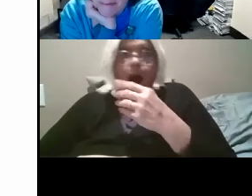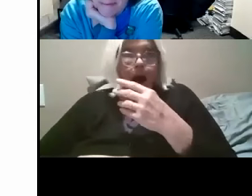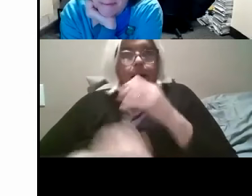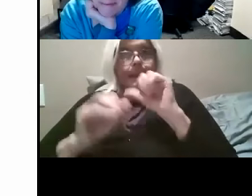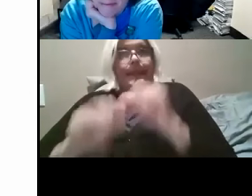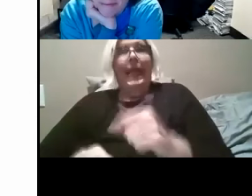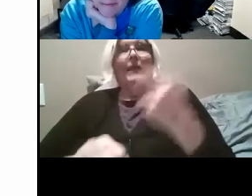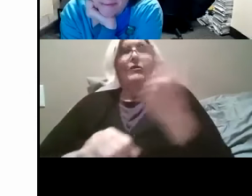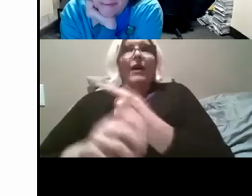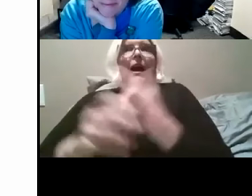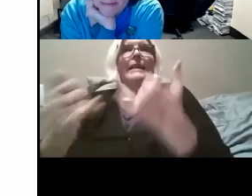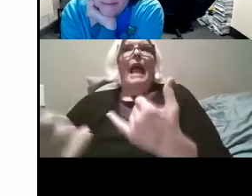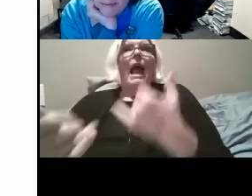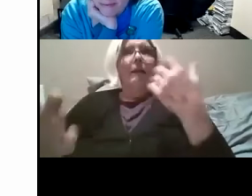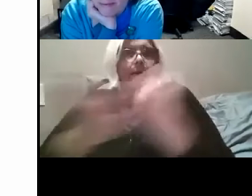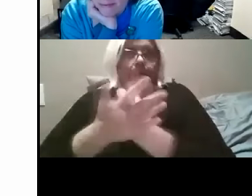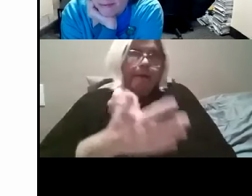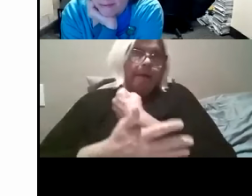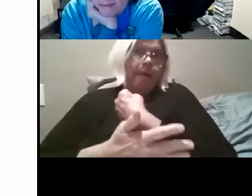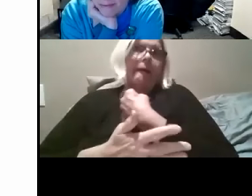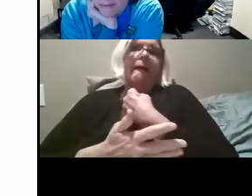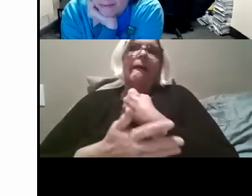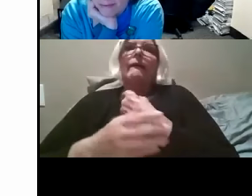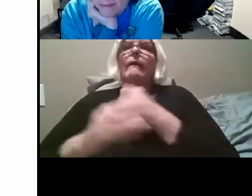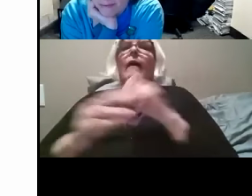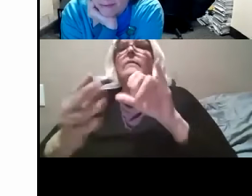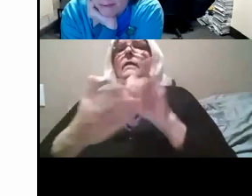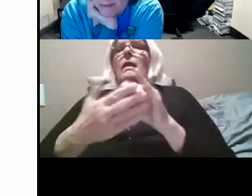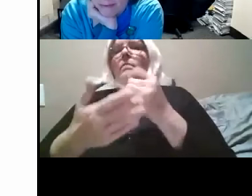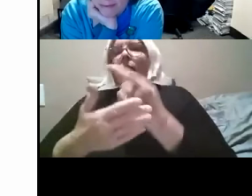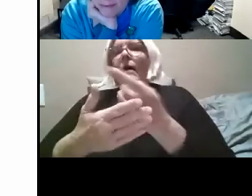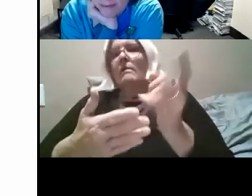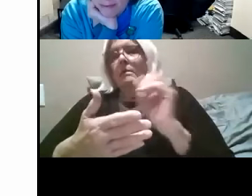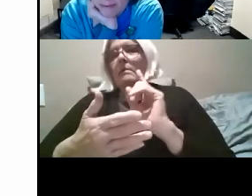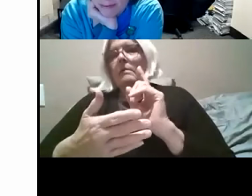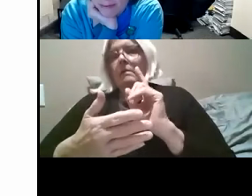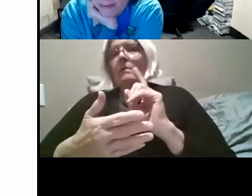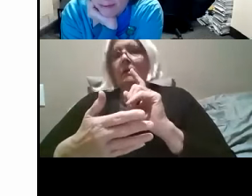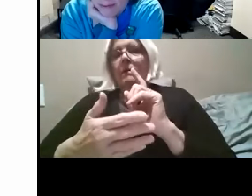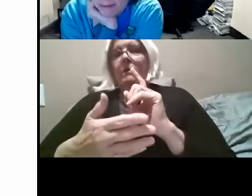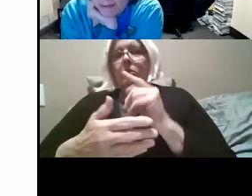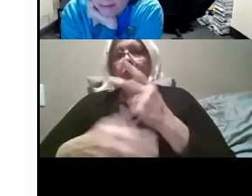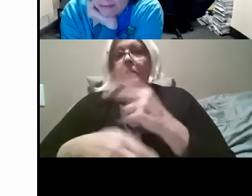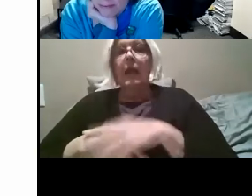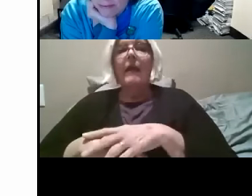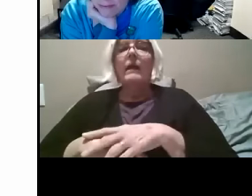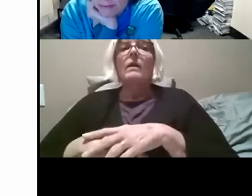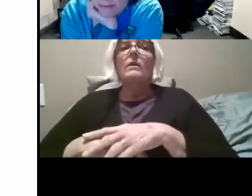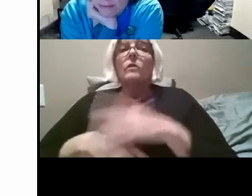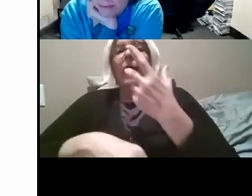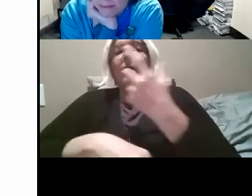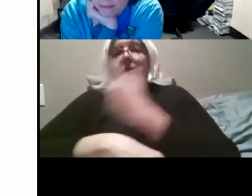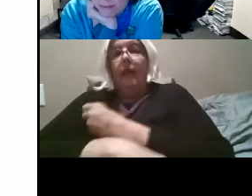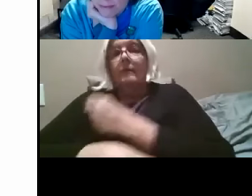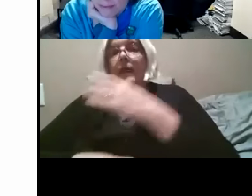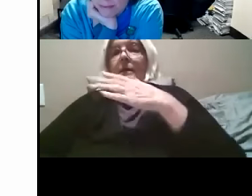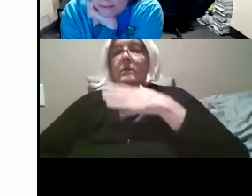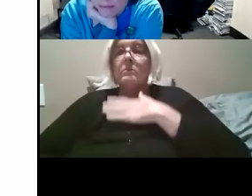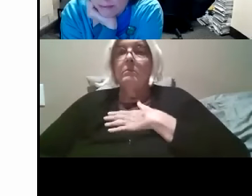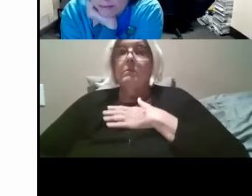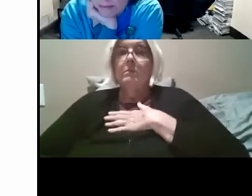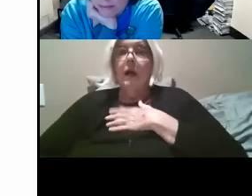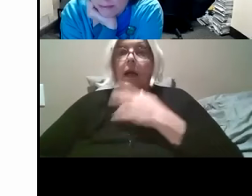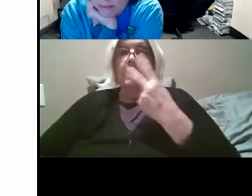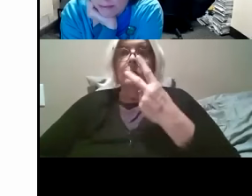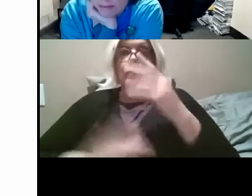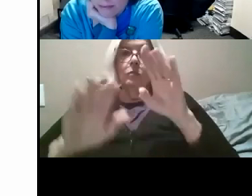And so my reasons for vaccinating these 2 who are low risk, like my family's very healthy. My parents who live